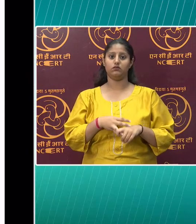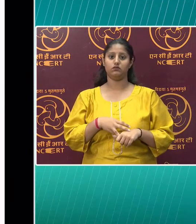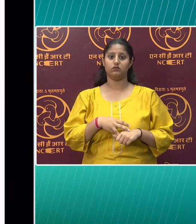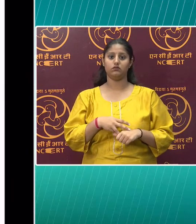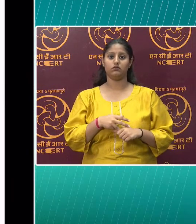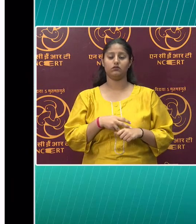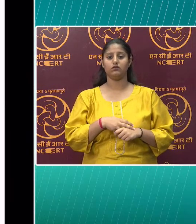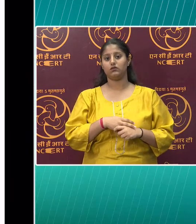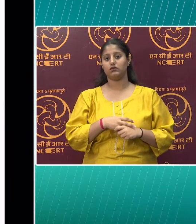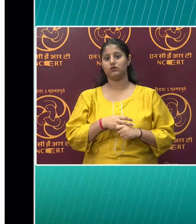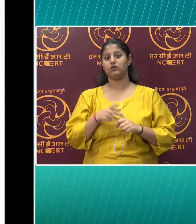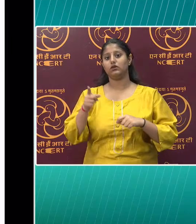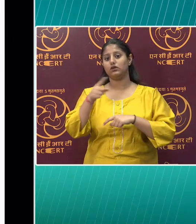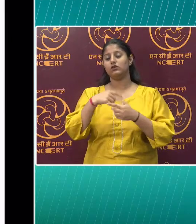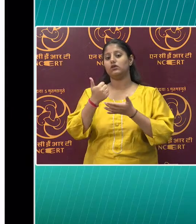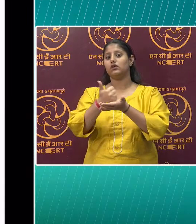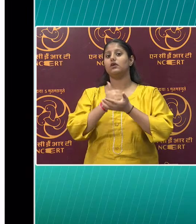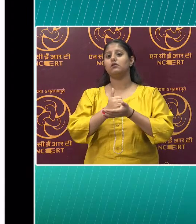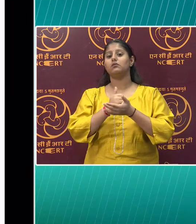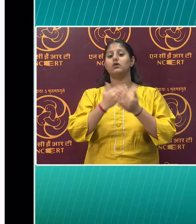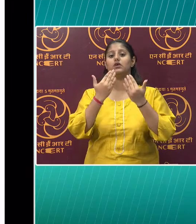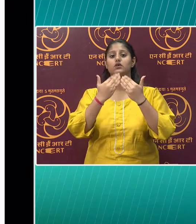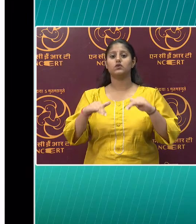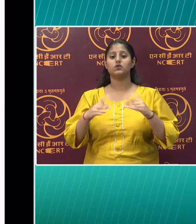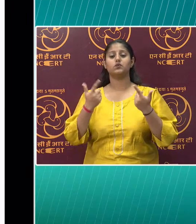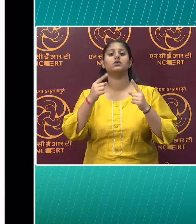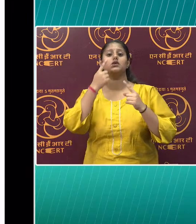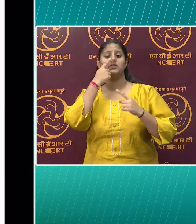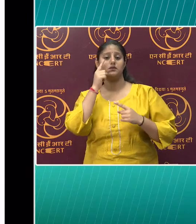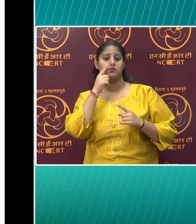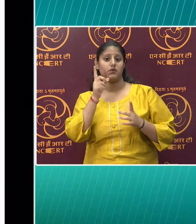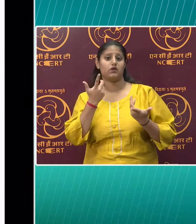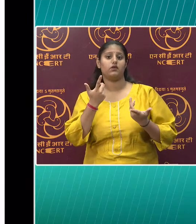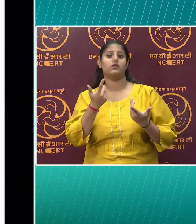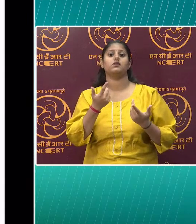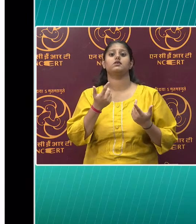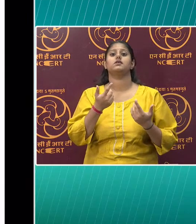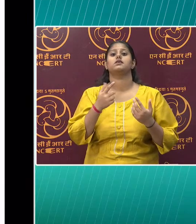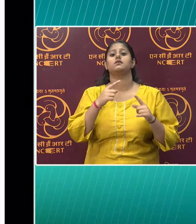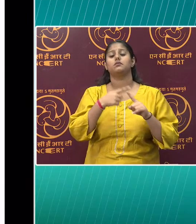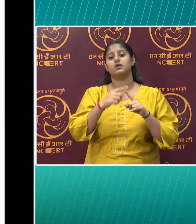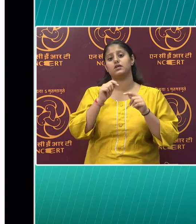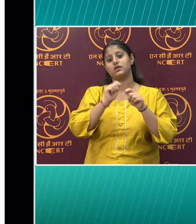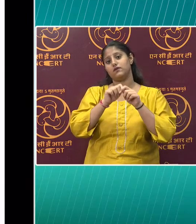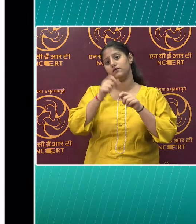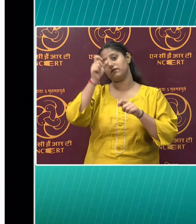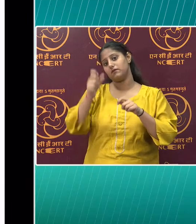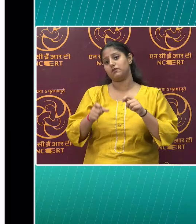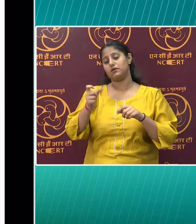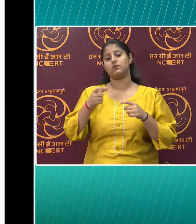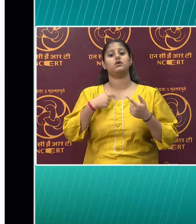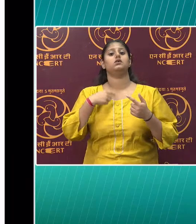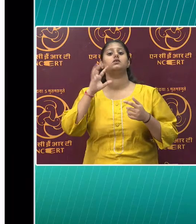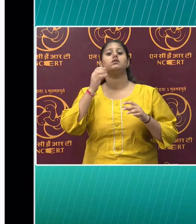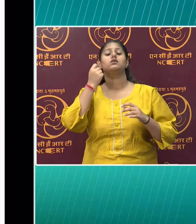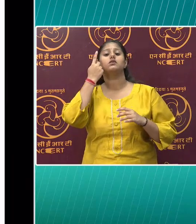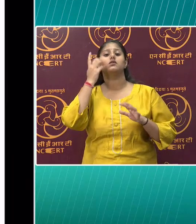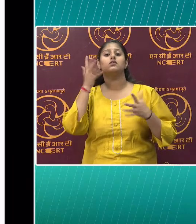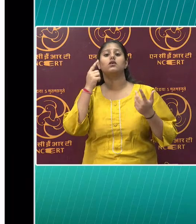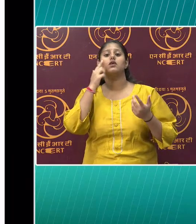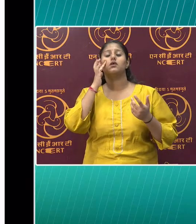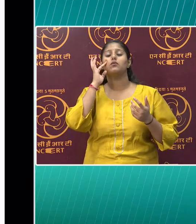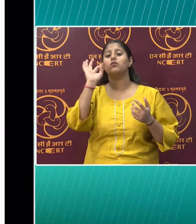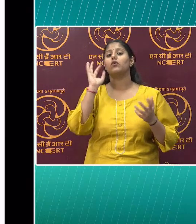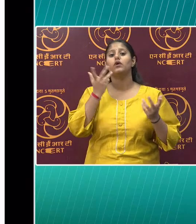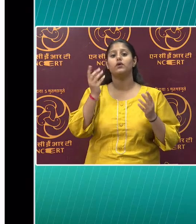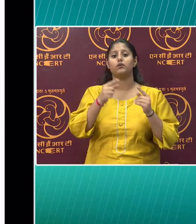will also help stakeholders like parents and other industry people to understand the importance of skill education, and